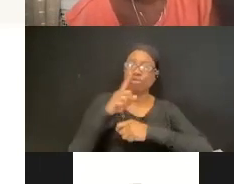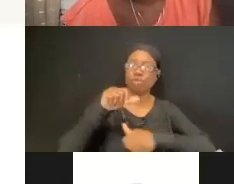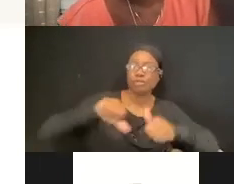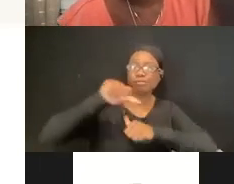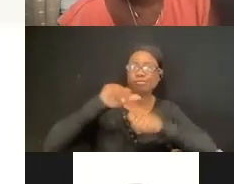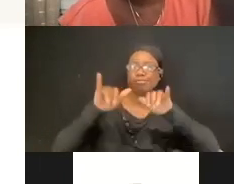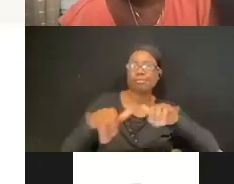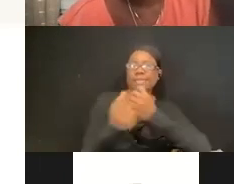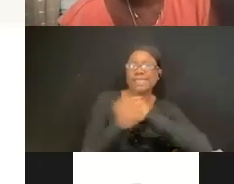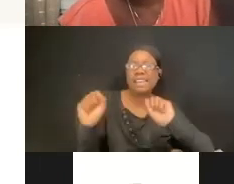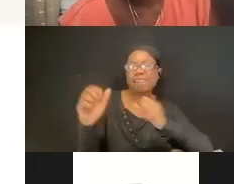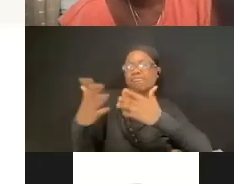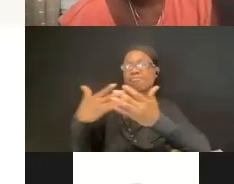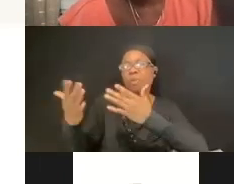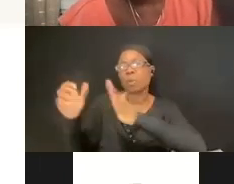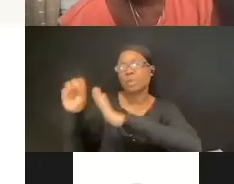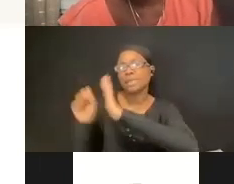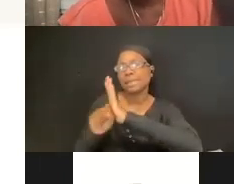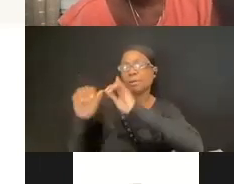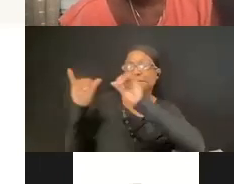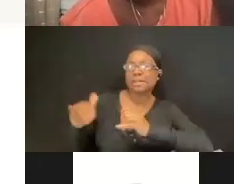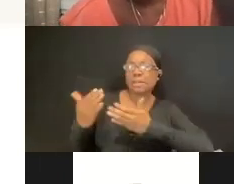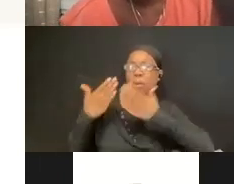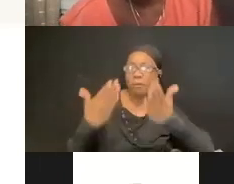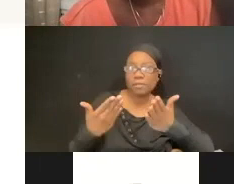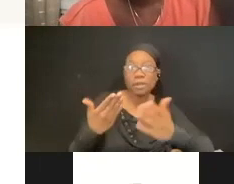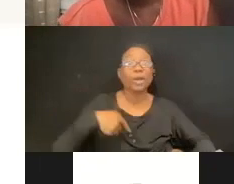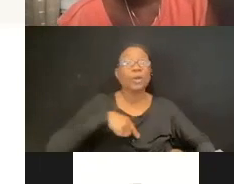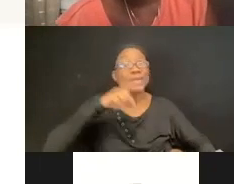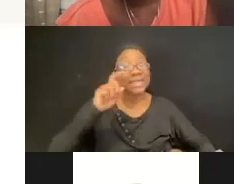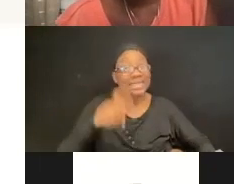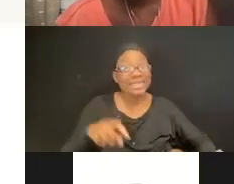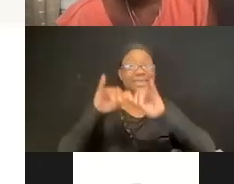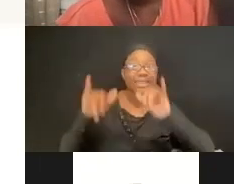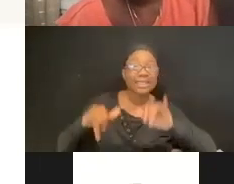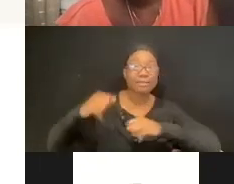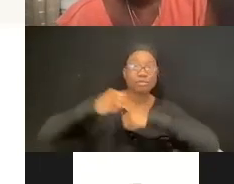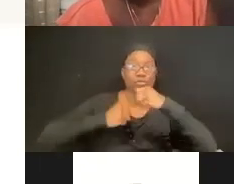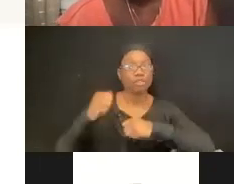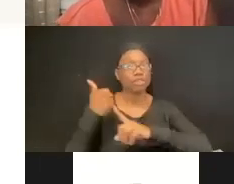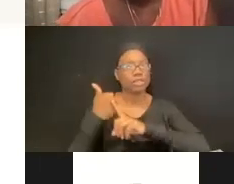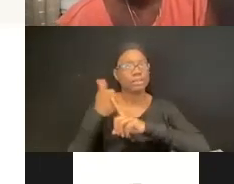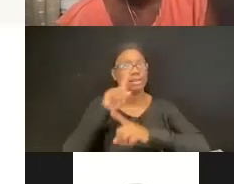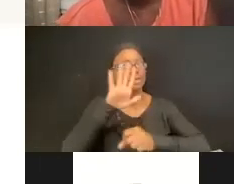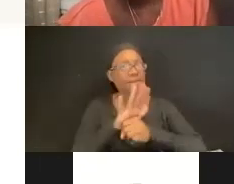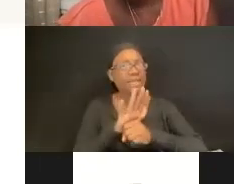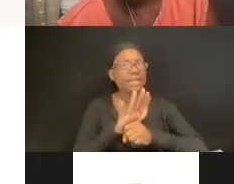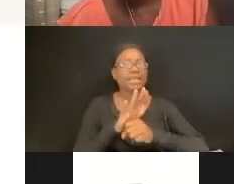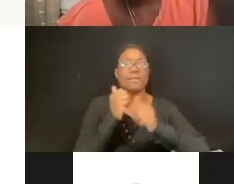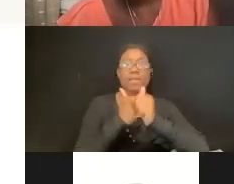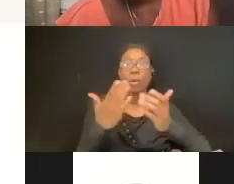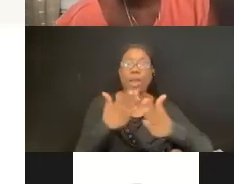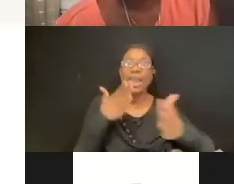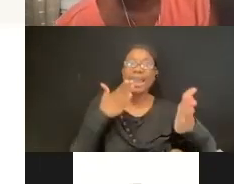and structures that are dedicated to funding anti-carceral approaches to intimate partner violence centered around trans people of